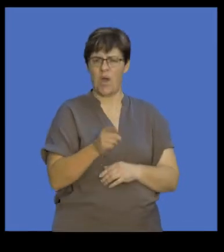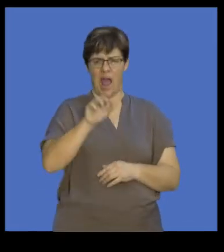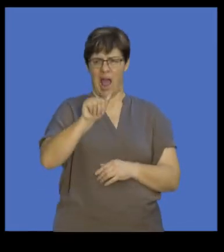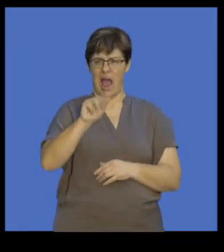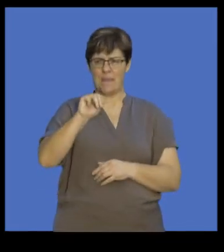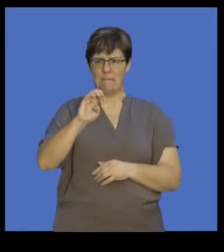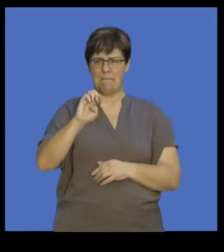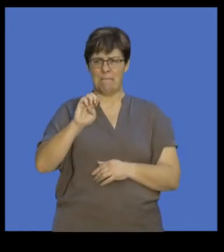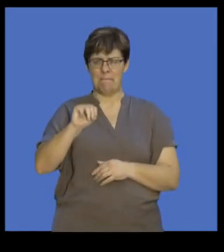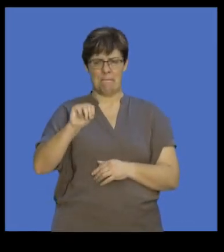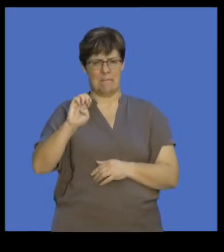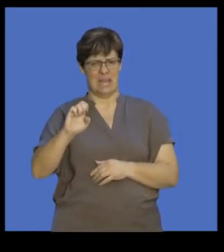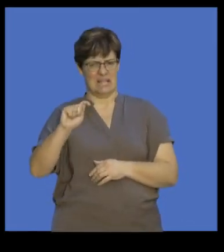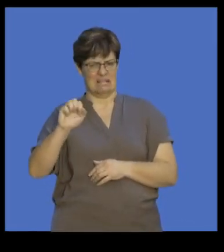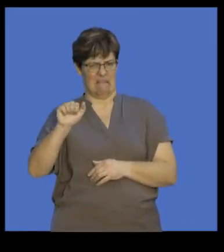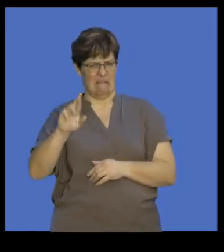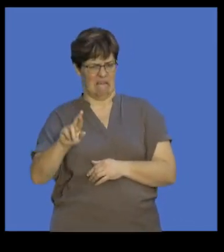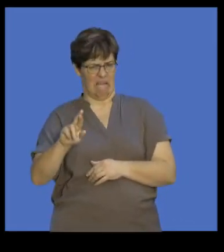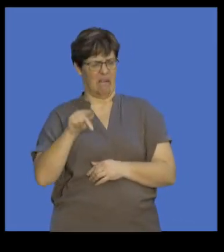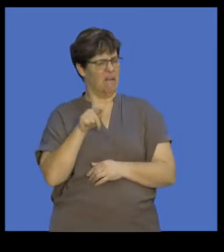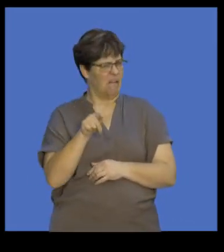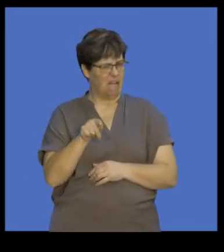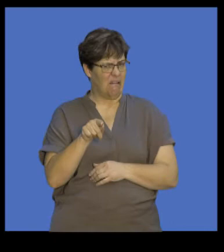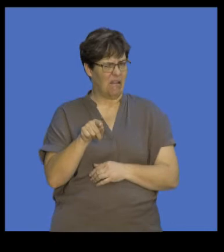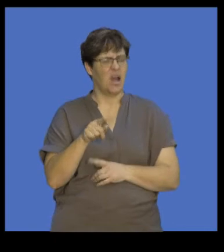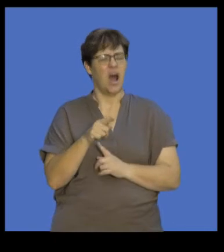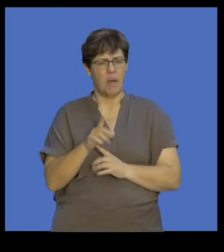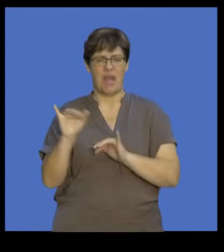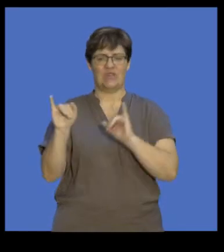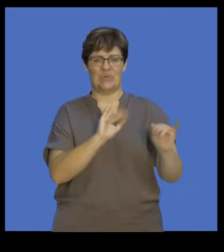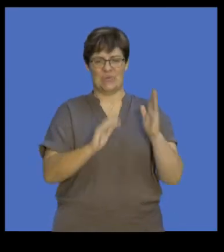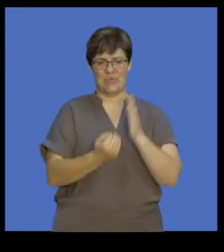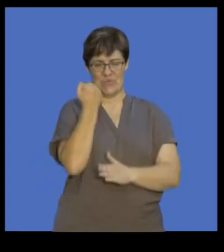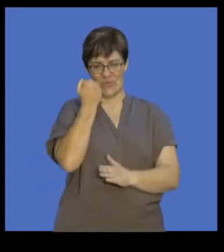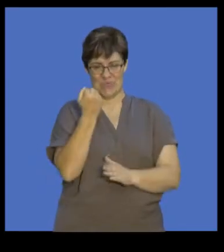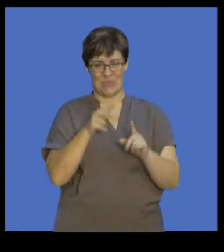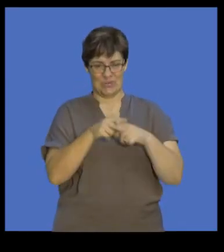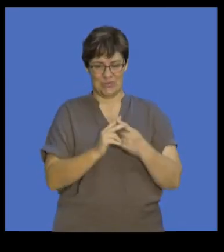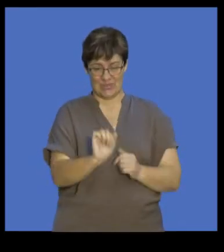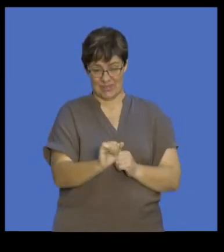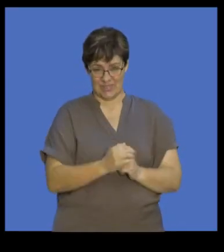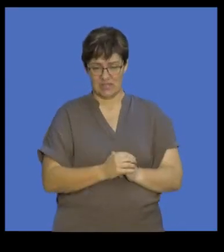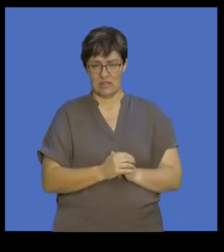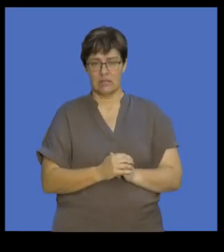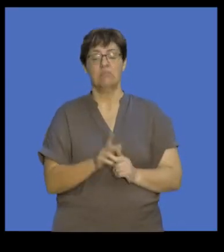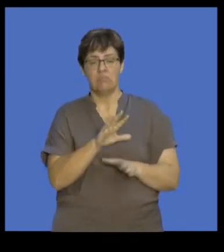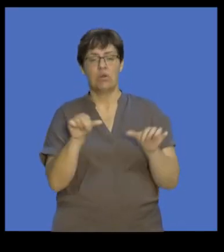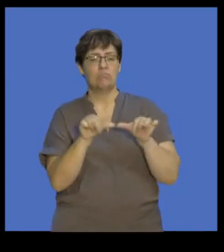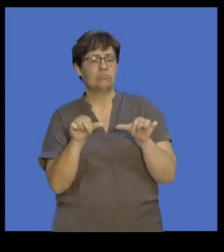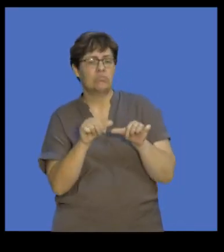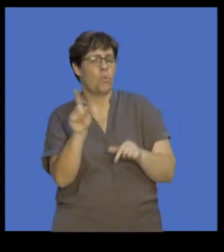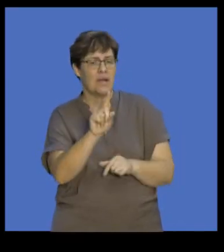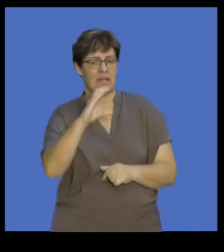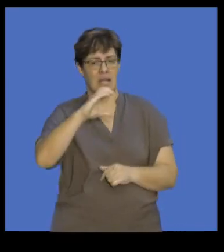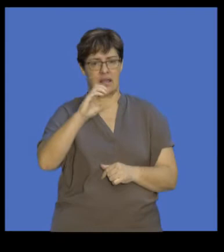is an ammeter. Okay, the new component that we have introduced is the ammeter, which is used